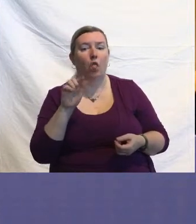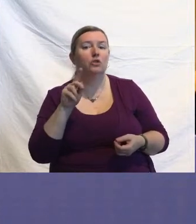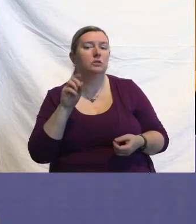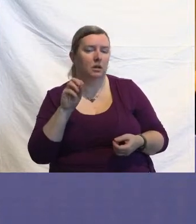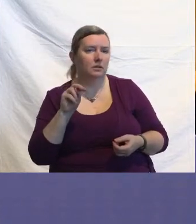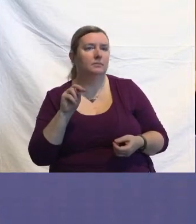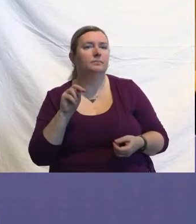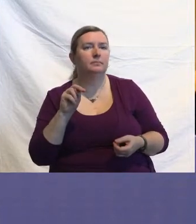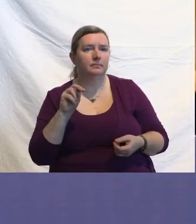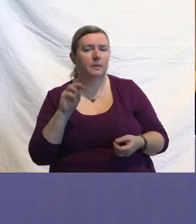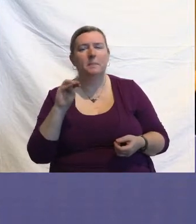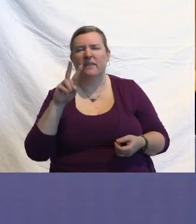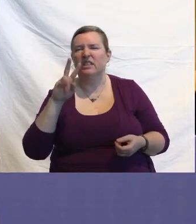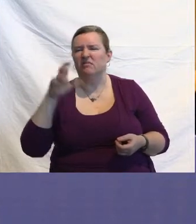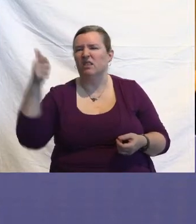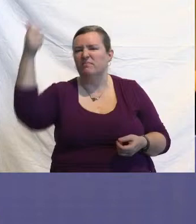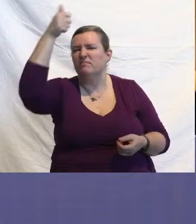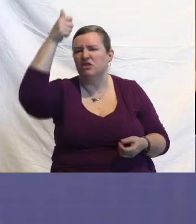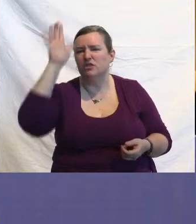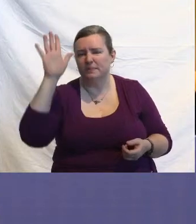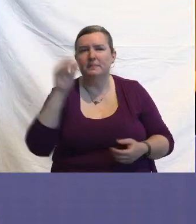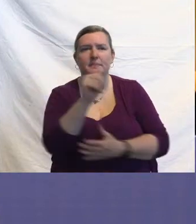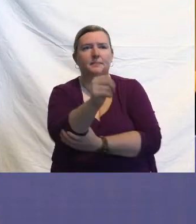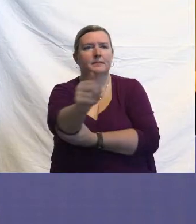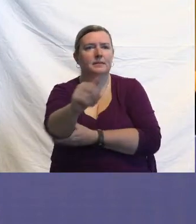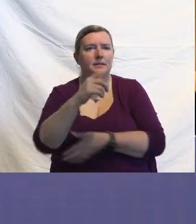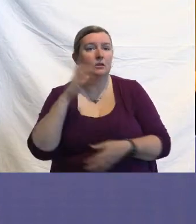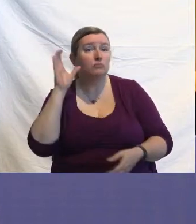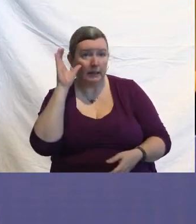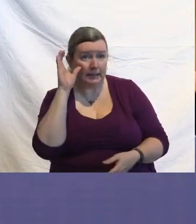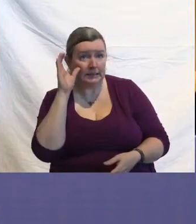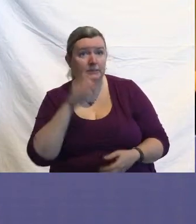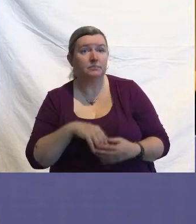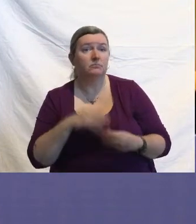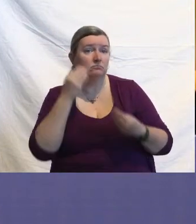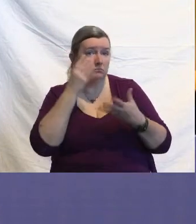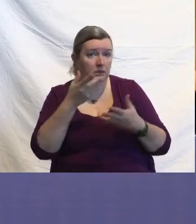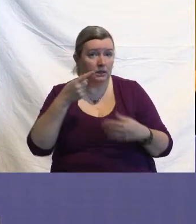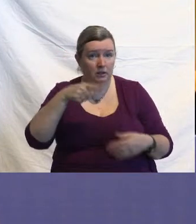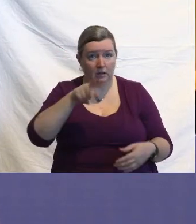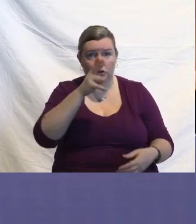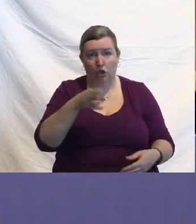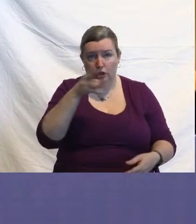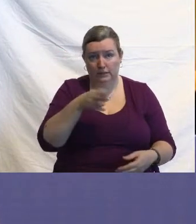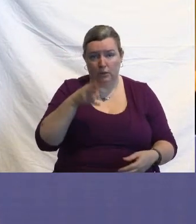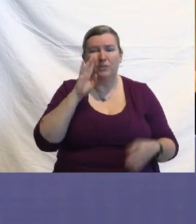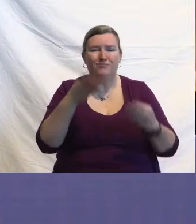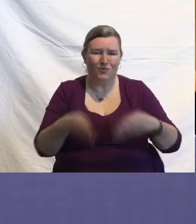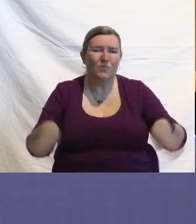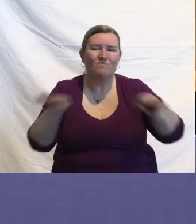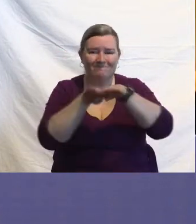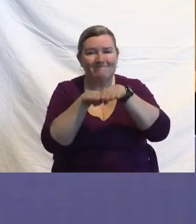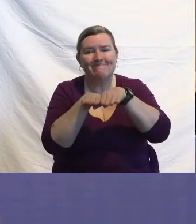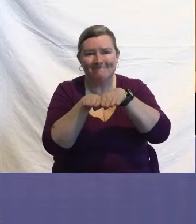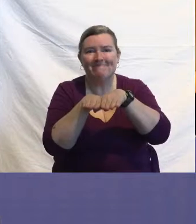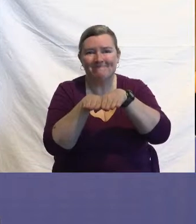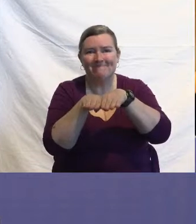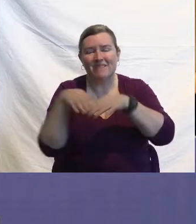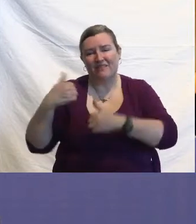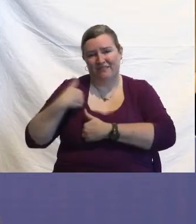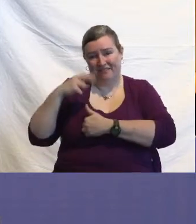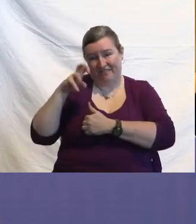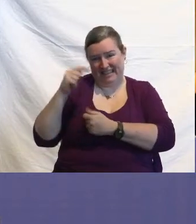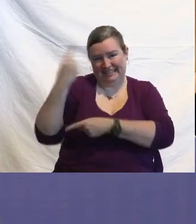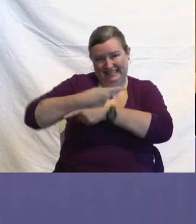Joey, you asked about motor vehicles. Closed Thursday, so on the 11th itself, but open